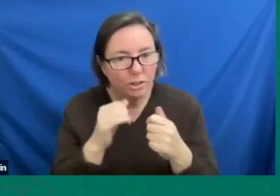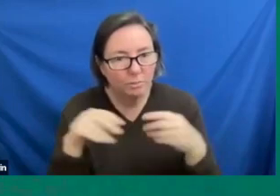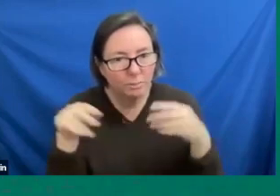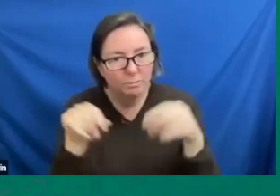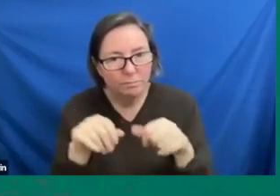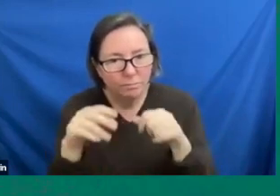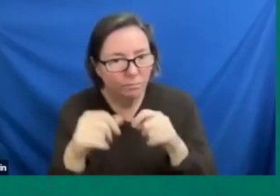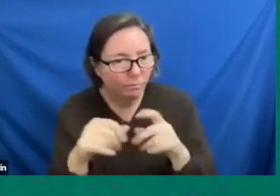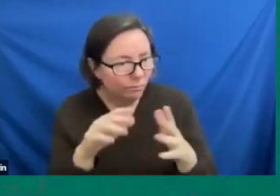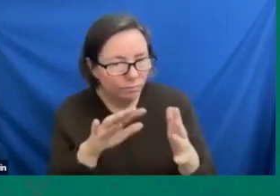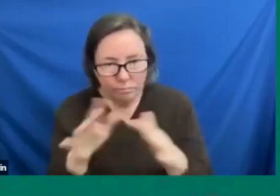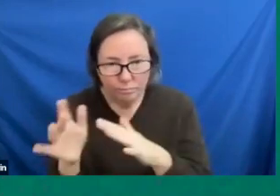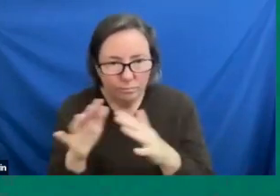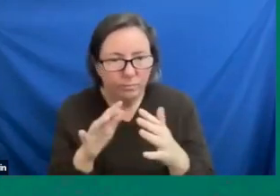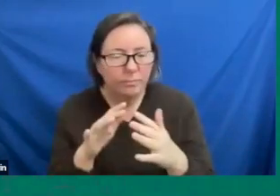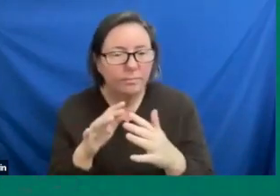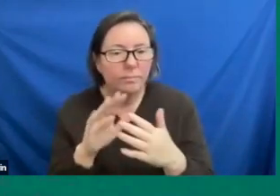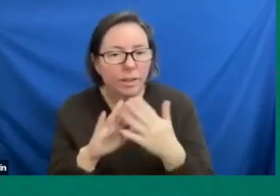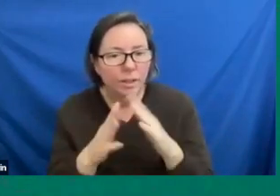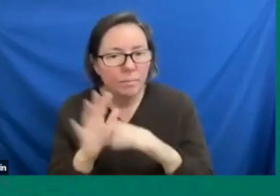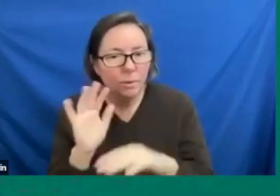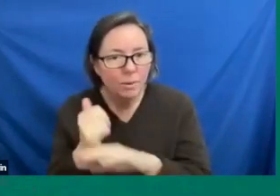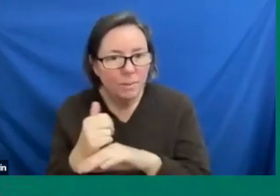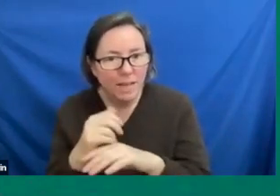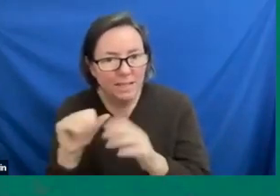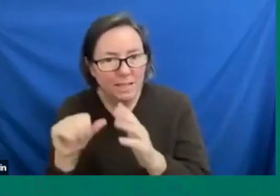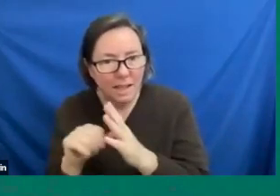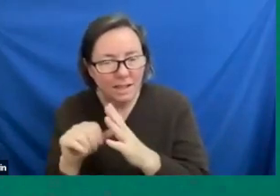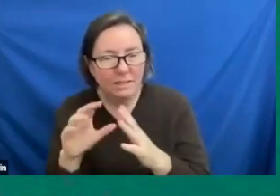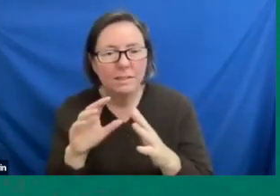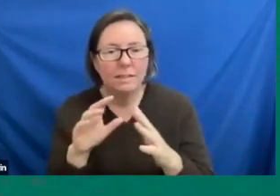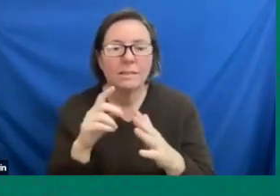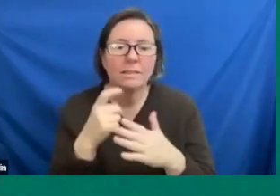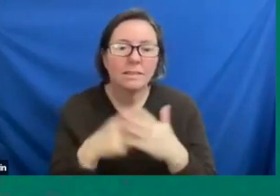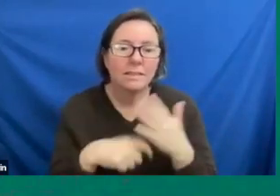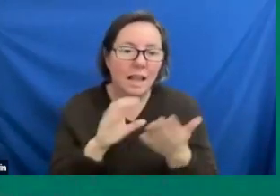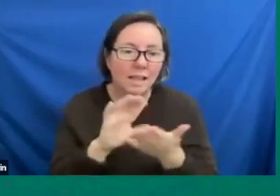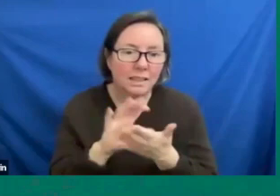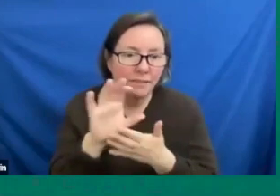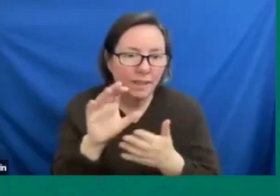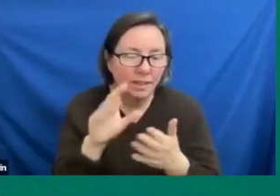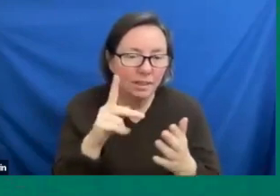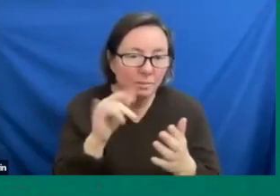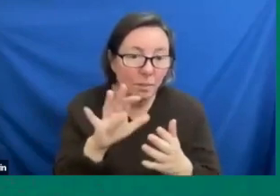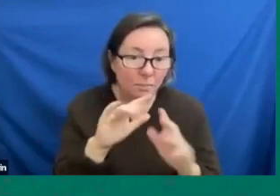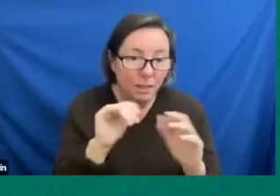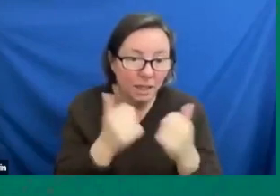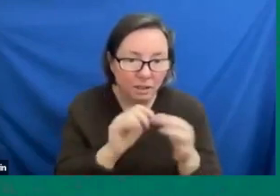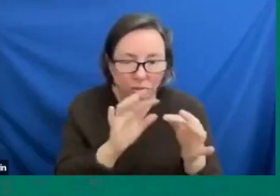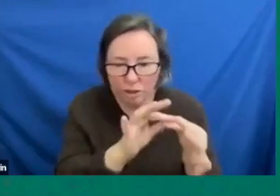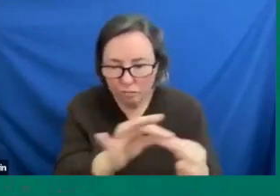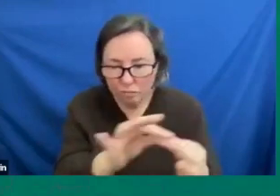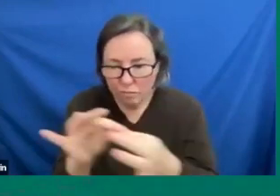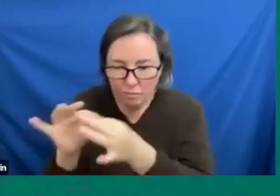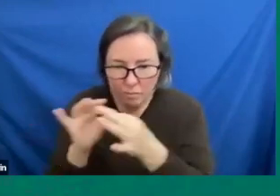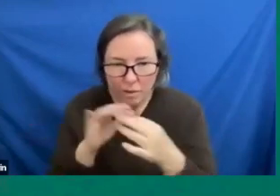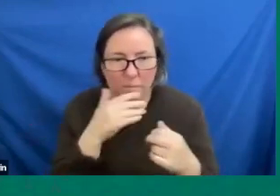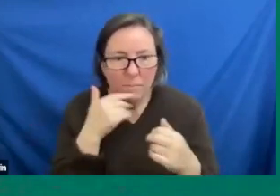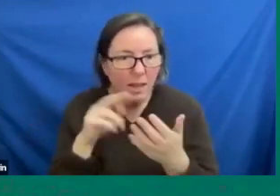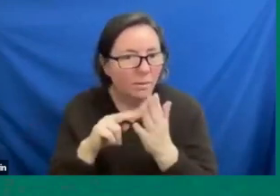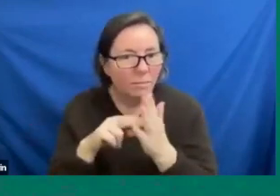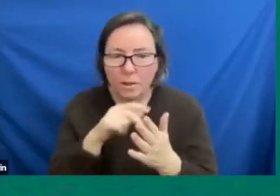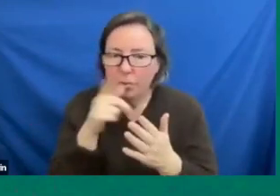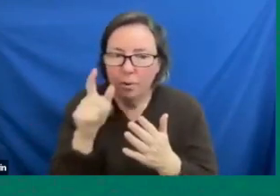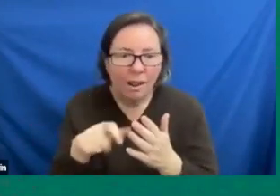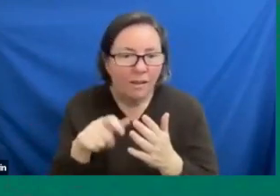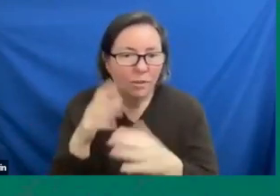public entities and community-based assets. And so we might have not necessarily needed